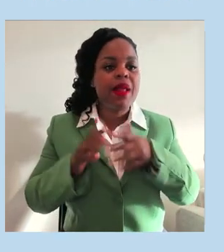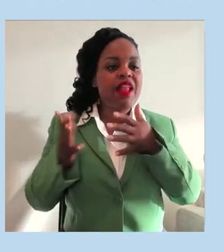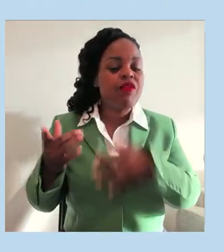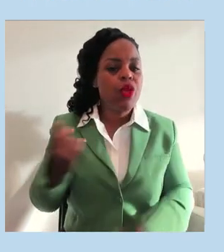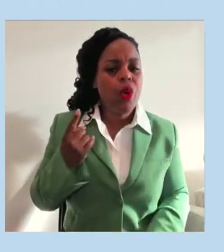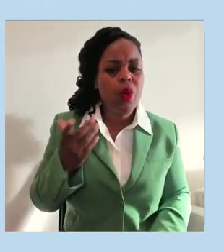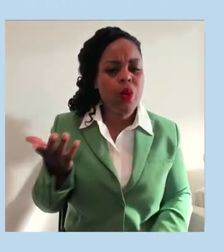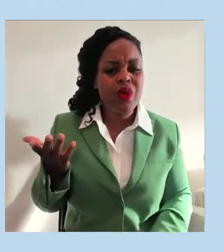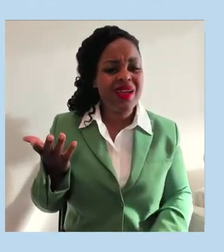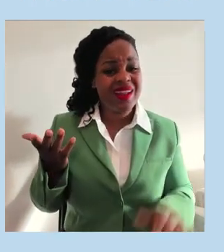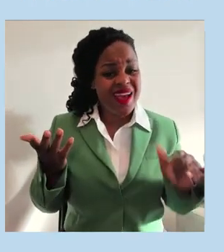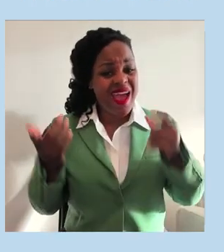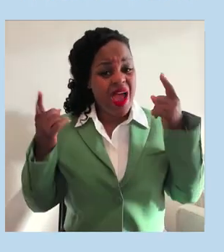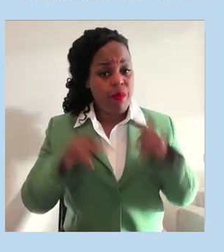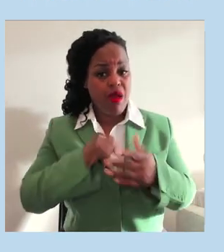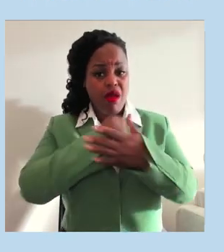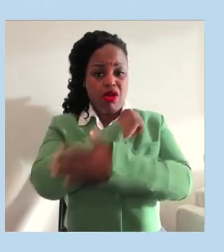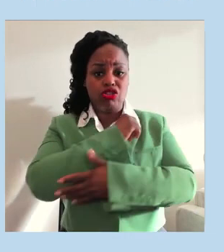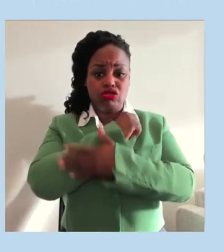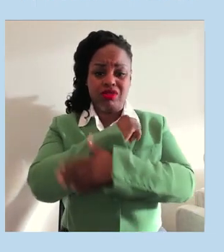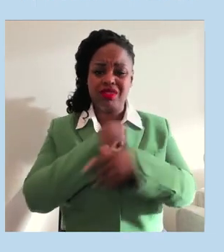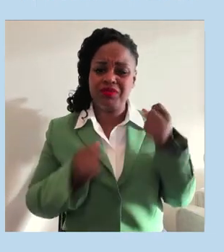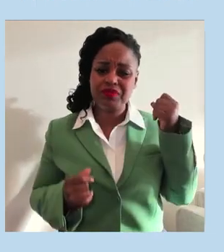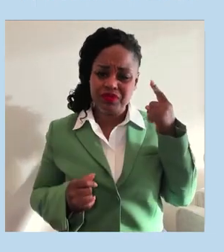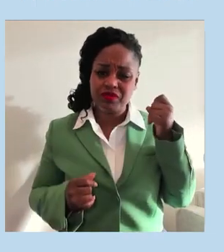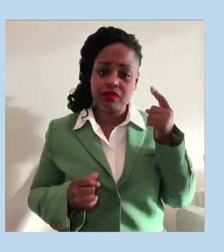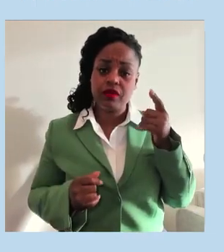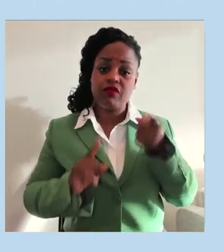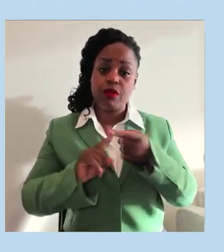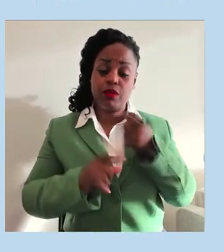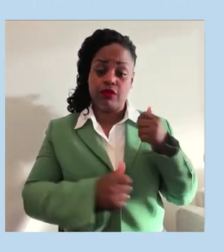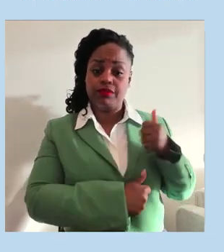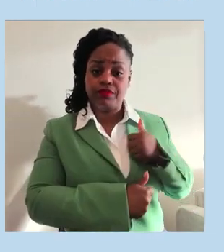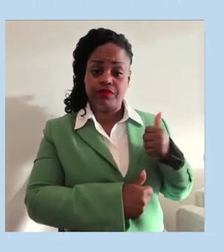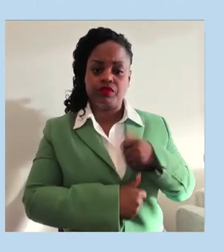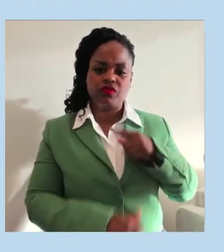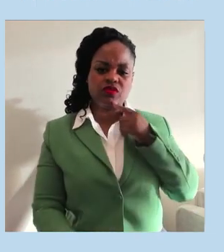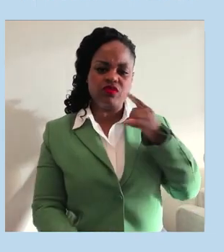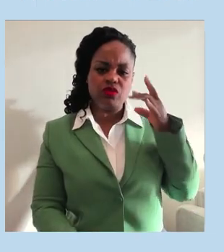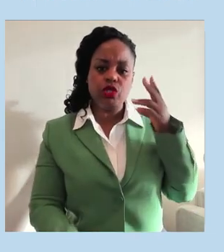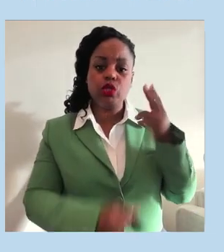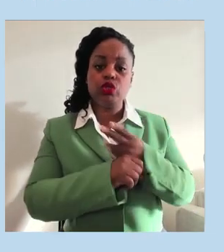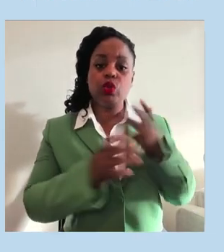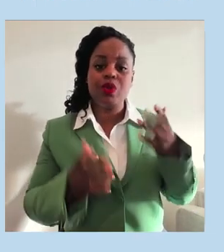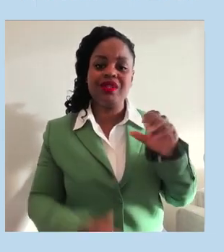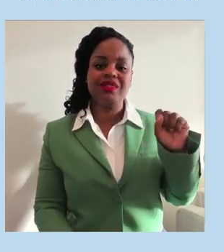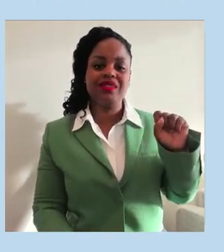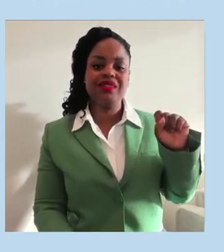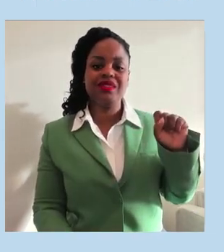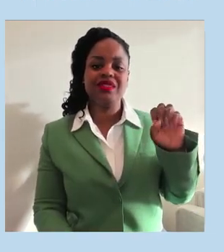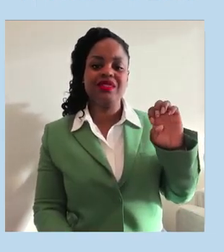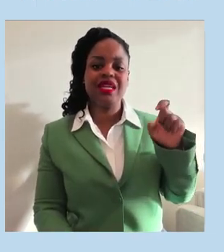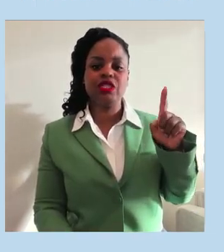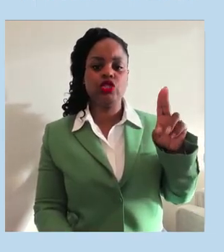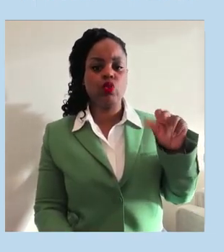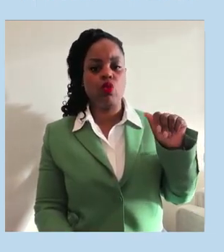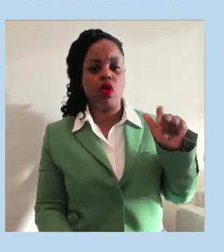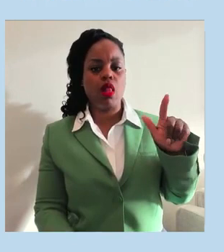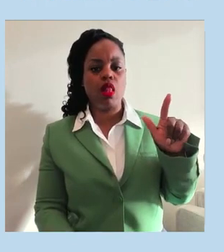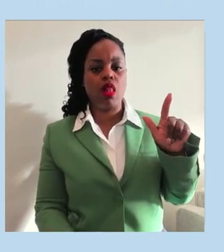weaponized sexual violence against ethnic minorities for decades and wield it